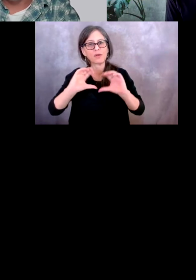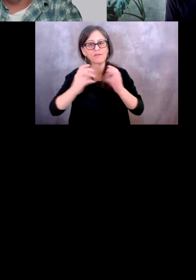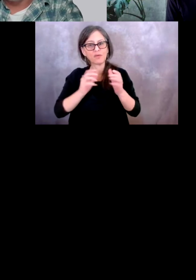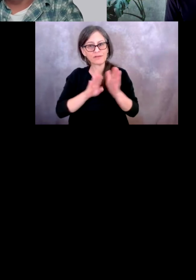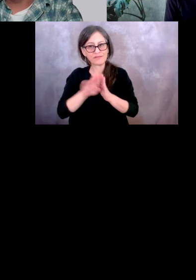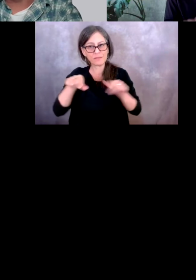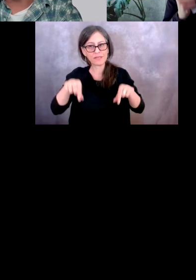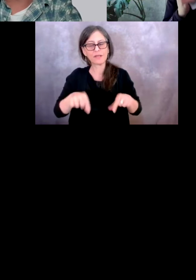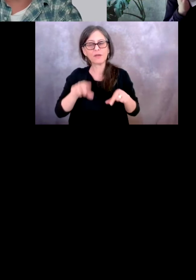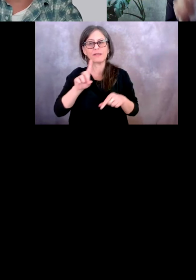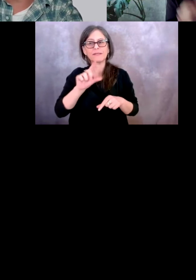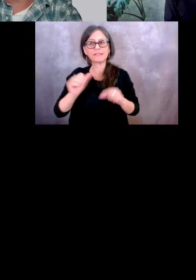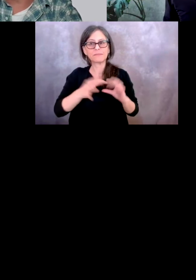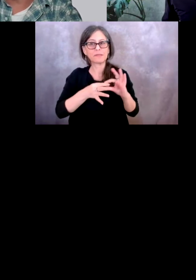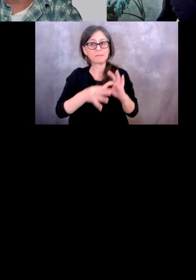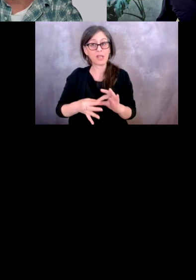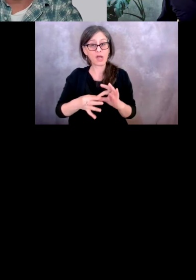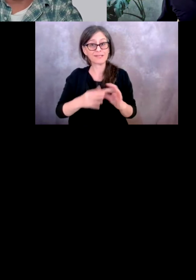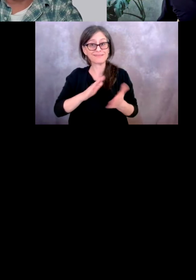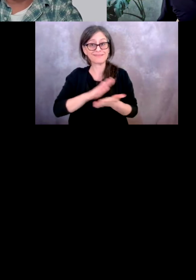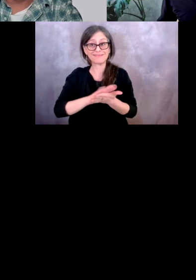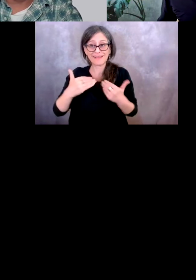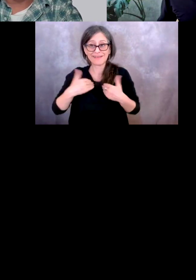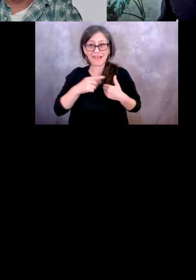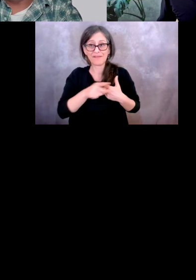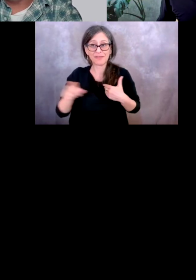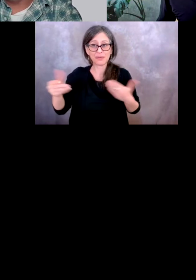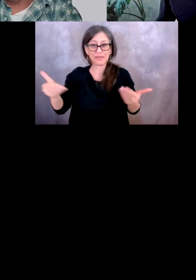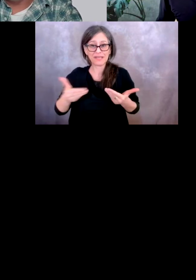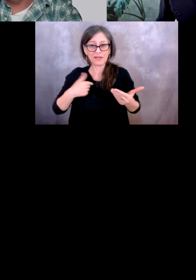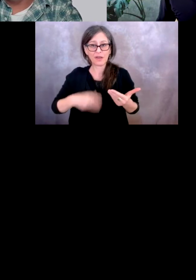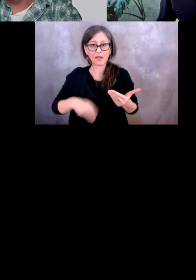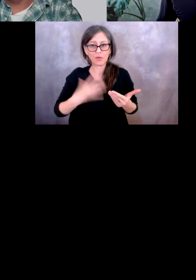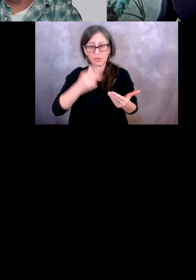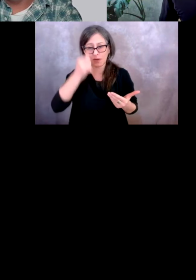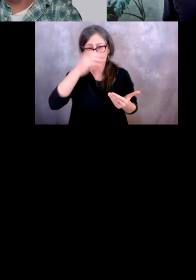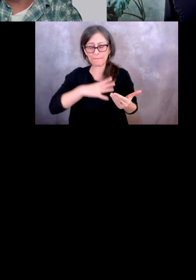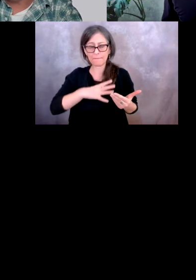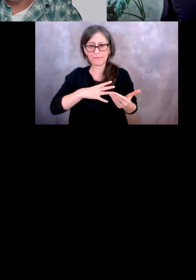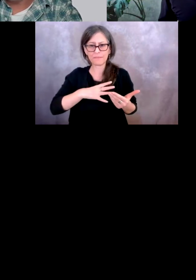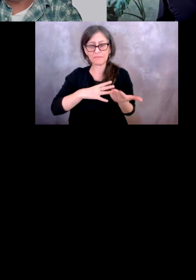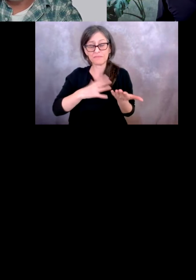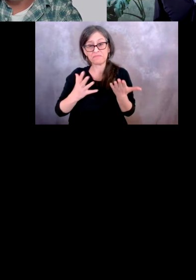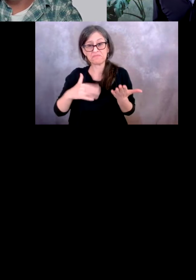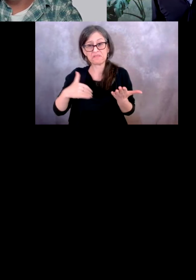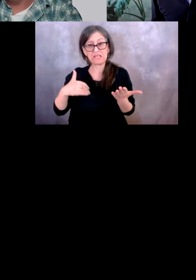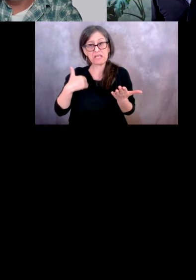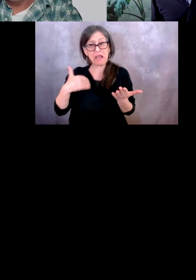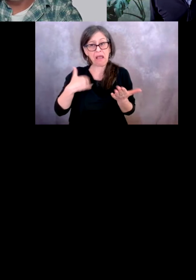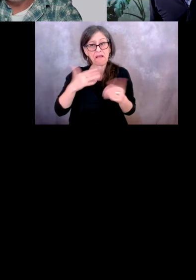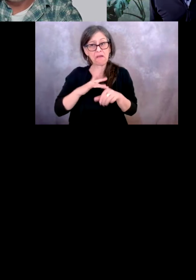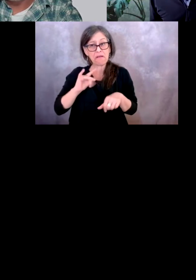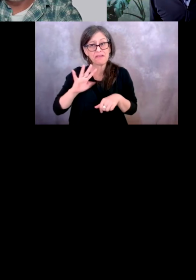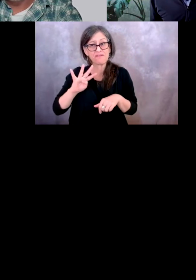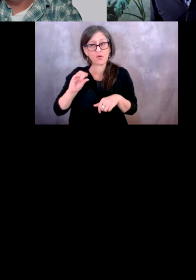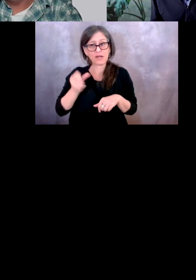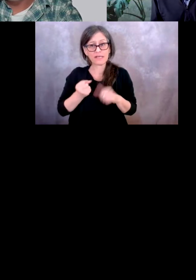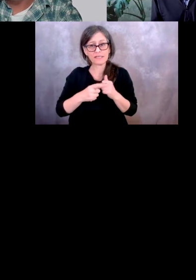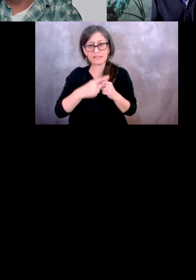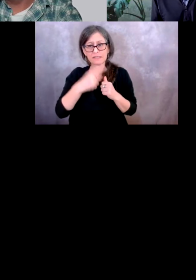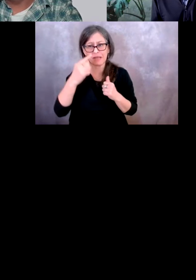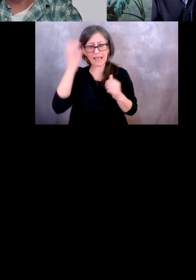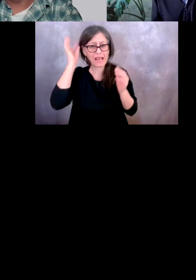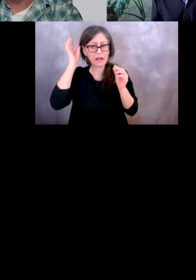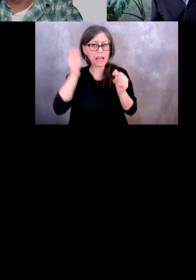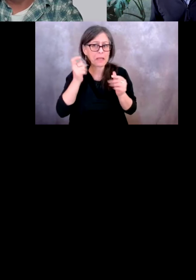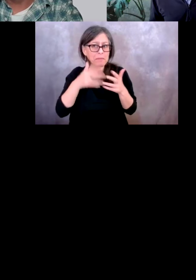at Disability Belongs. It's nice to have you all here. I am a white male in my young 40s with black hair with a